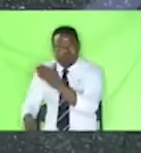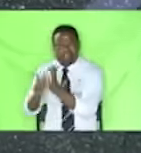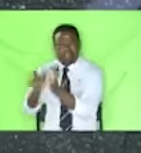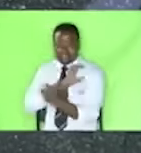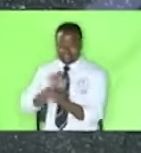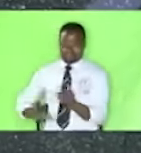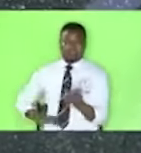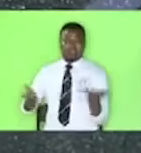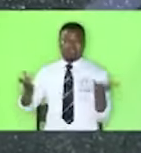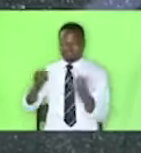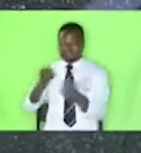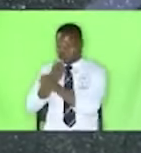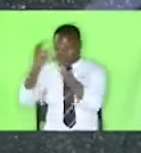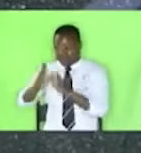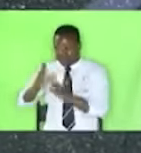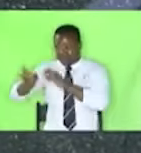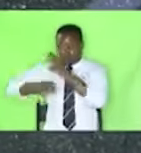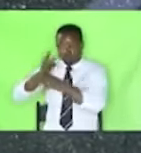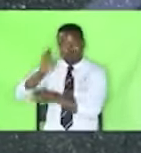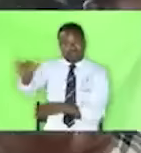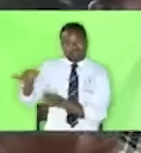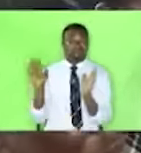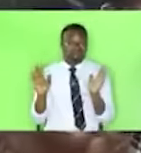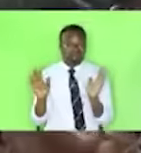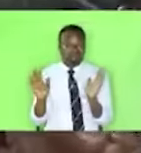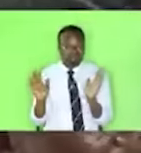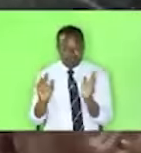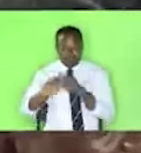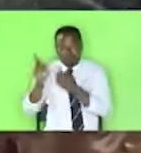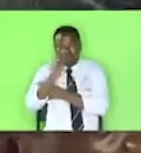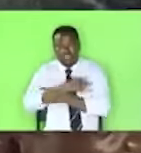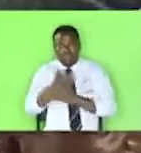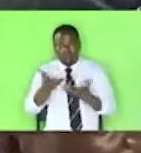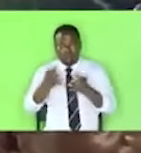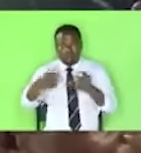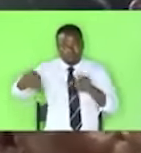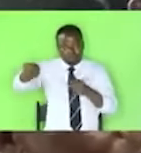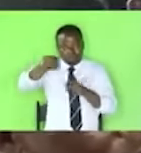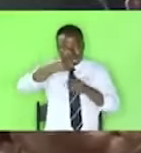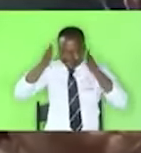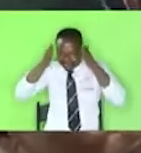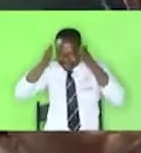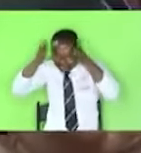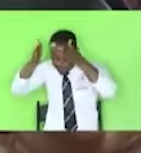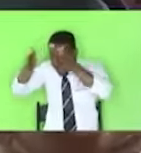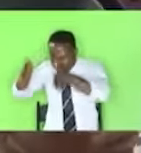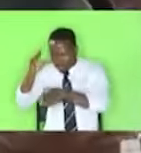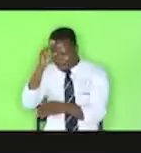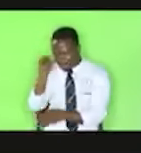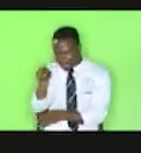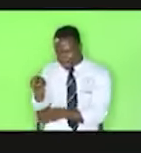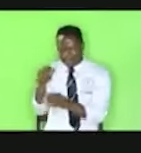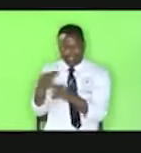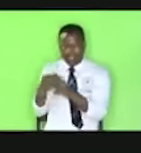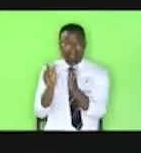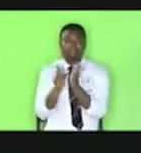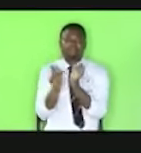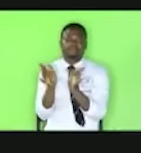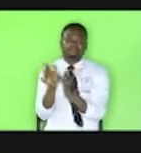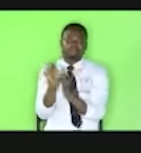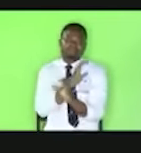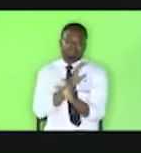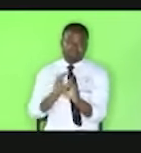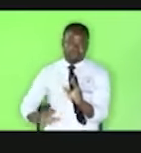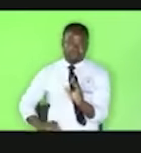Savior of the world. Today, I want to focus your attention on the man Jesus. And I want you